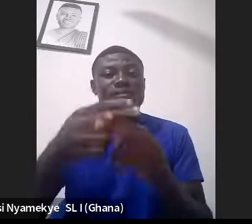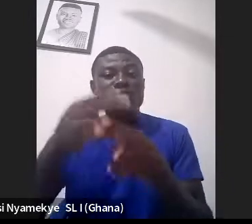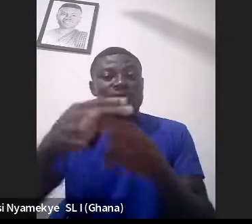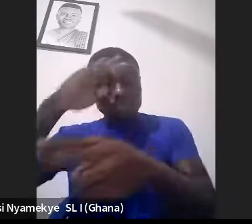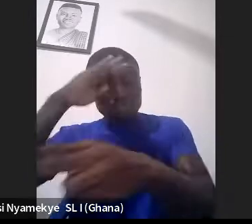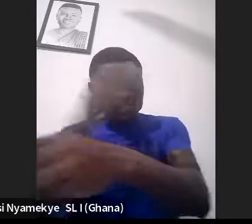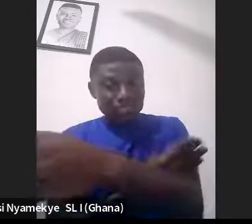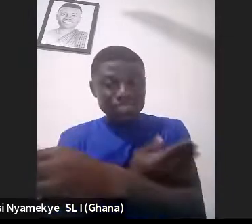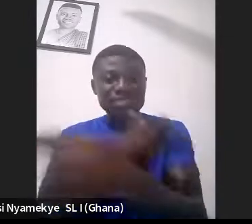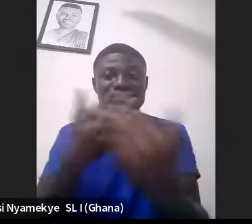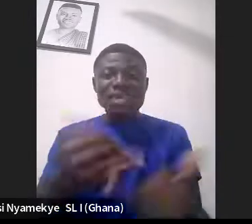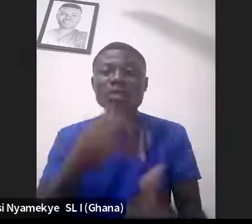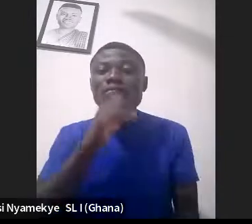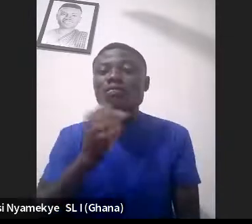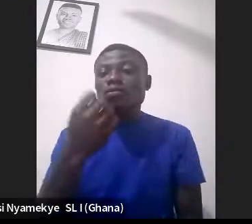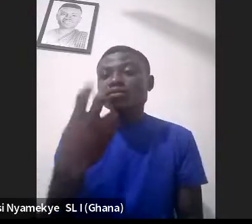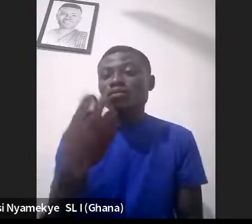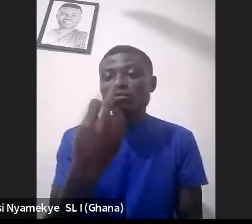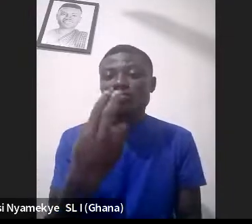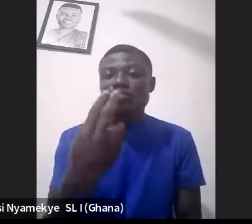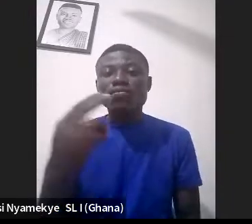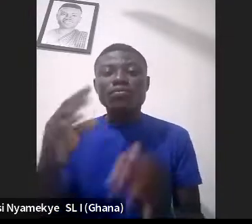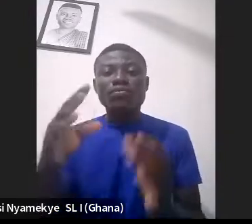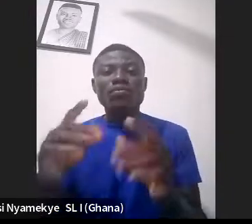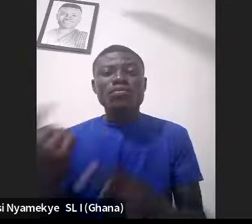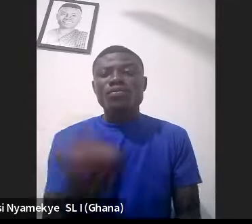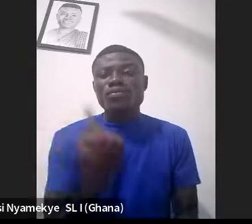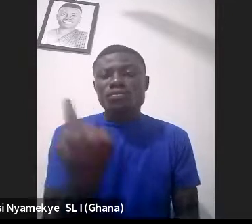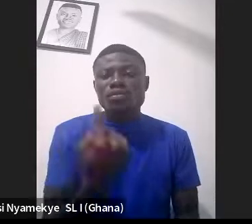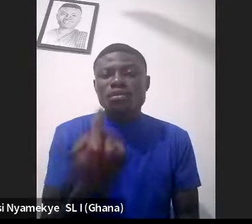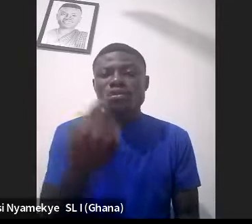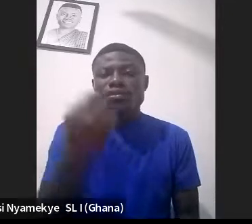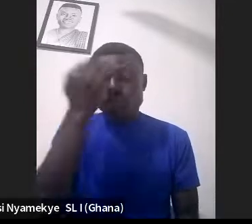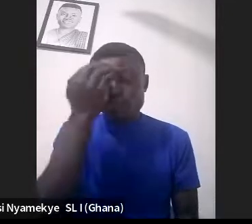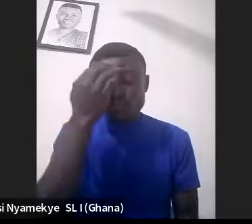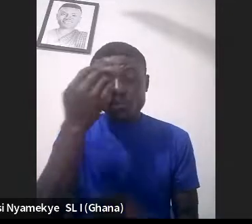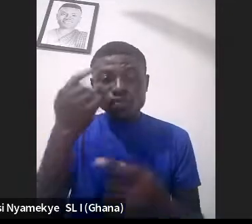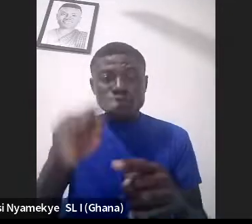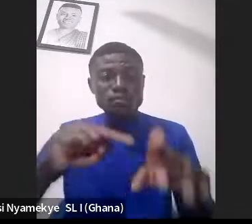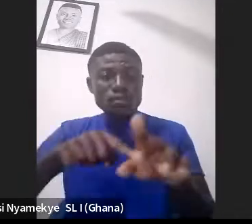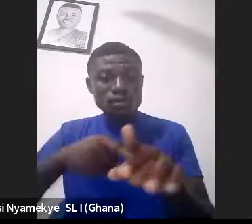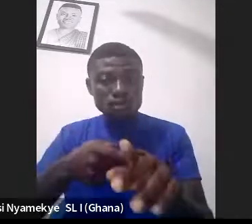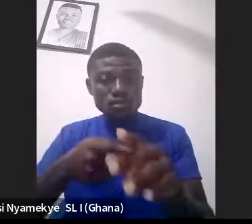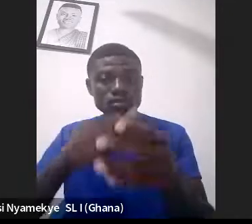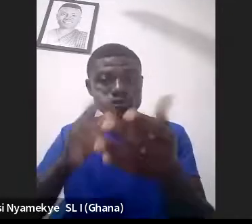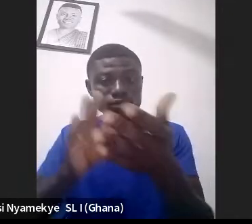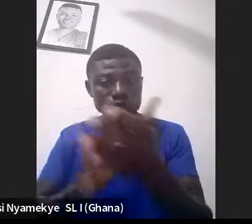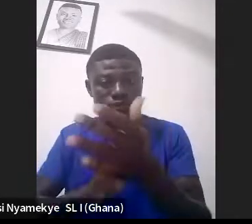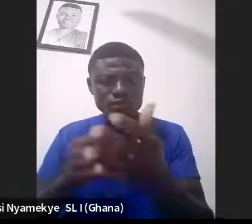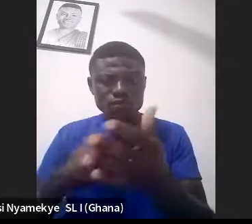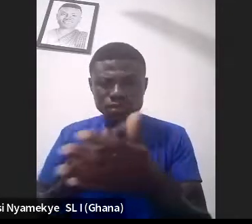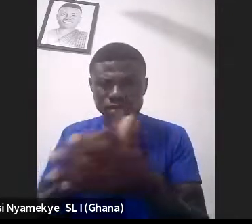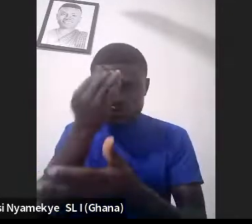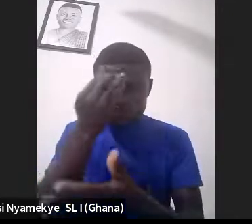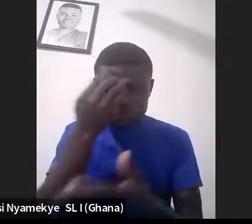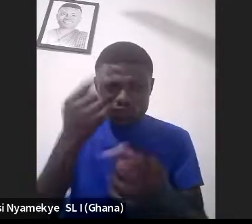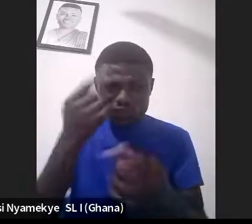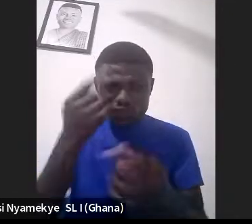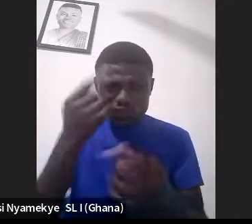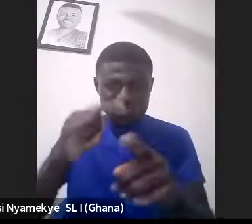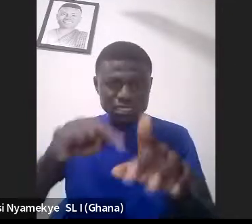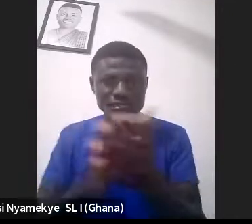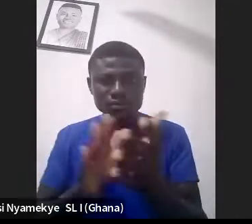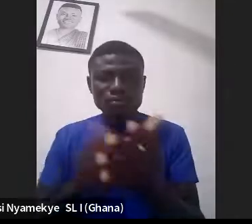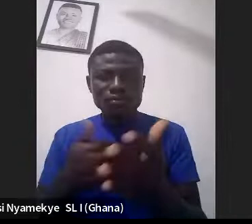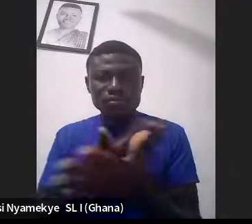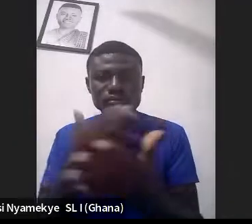now. And I always knew when he started school that there were some signs.